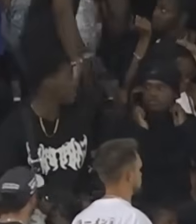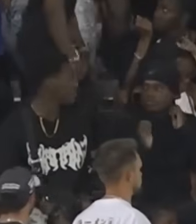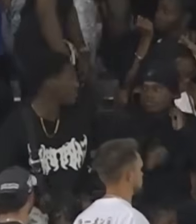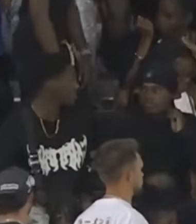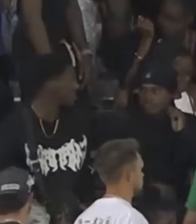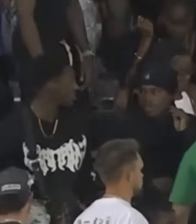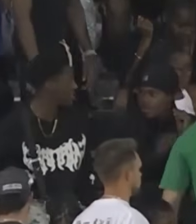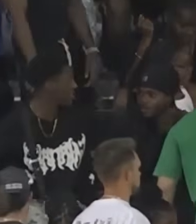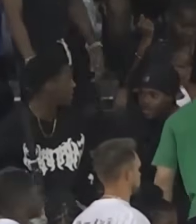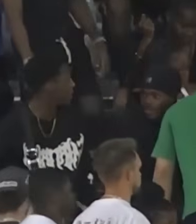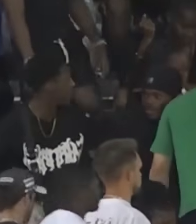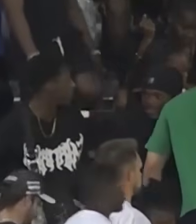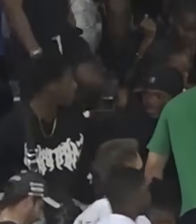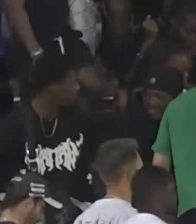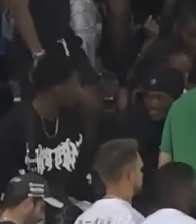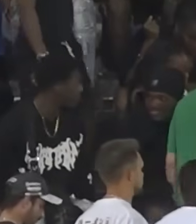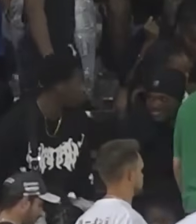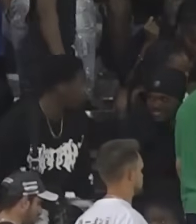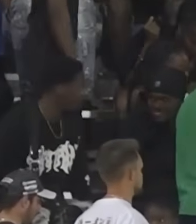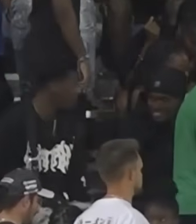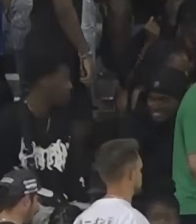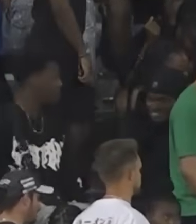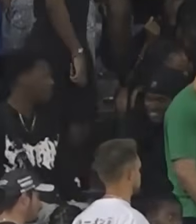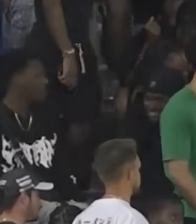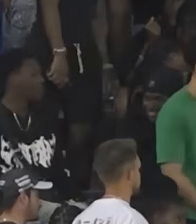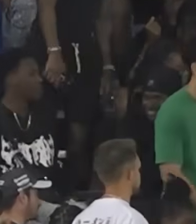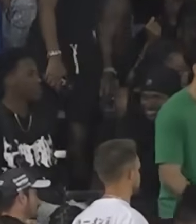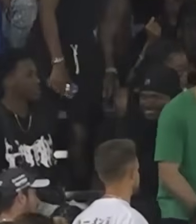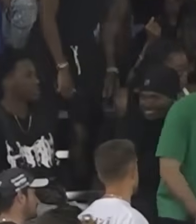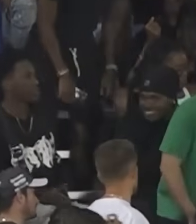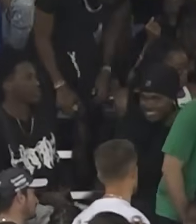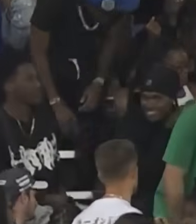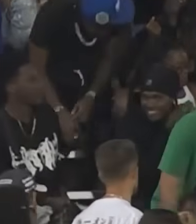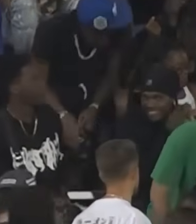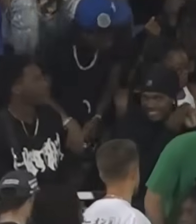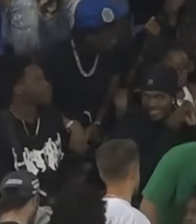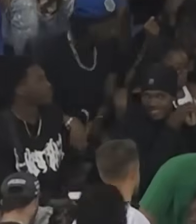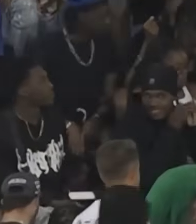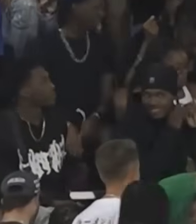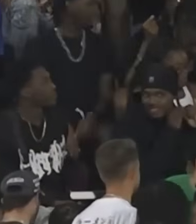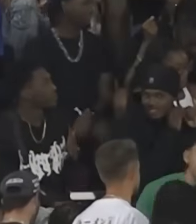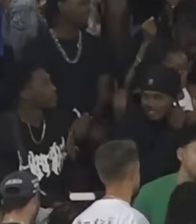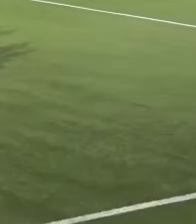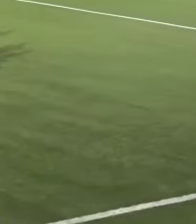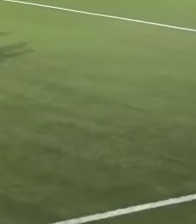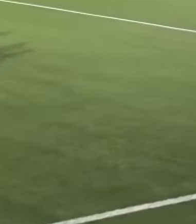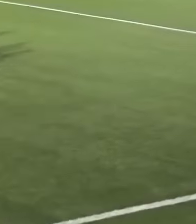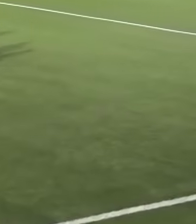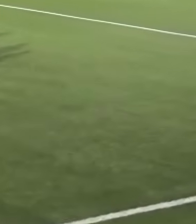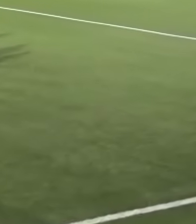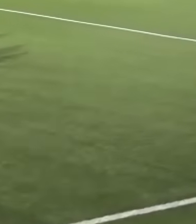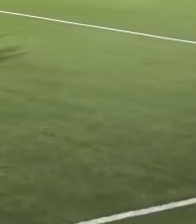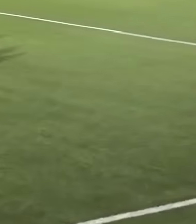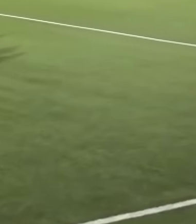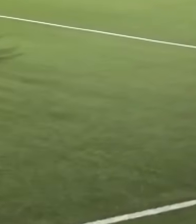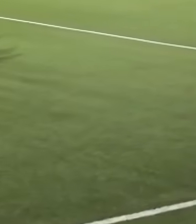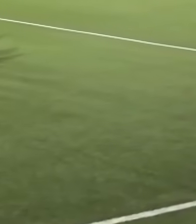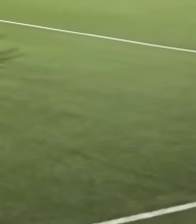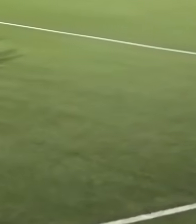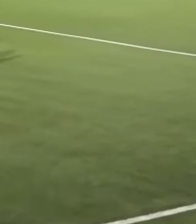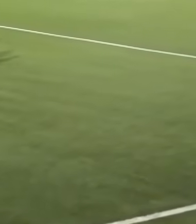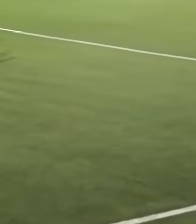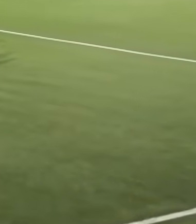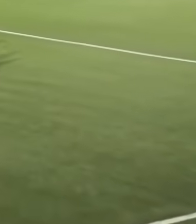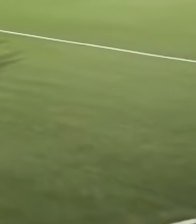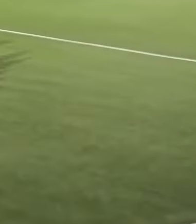champs Weymouth Wales in the white and green versus Kickstart Rush attracted a massive crowd. All the formalities were in